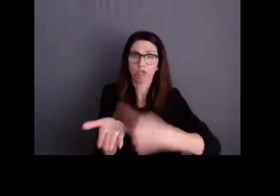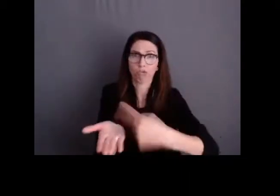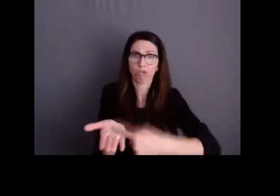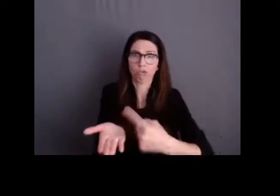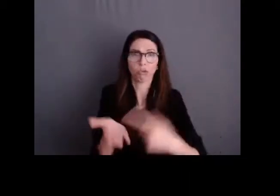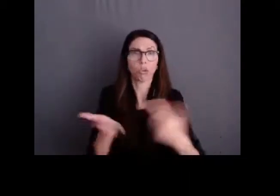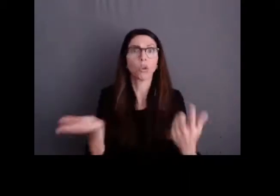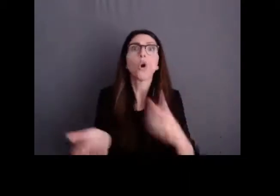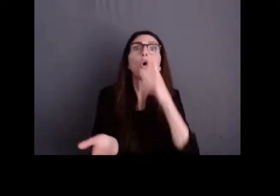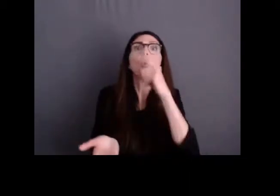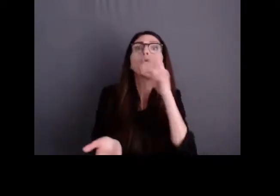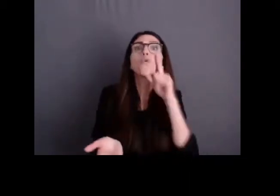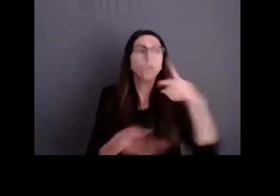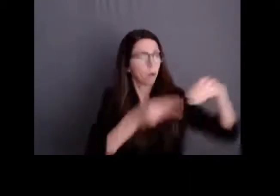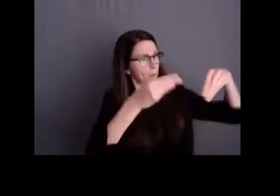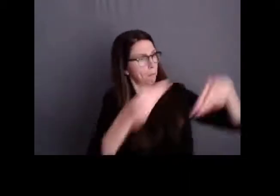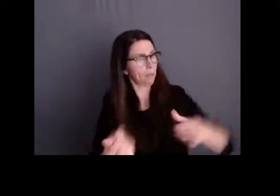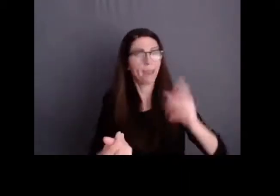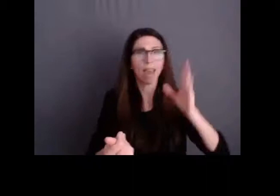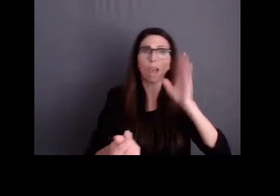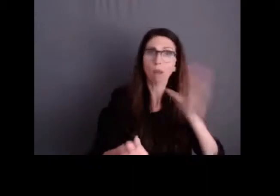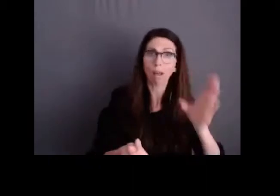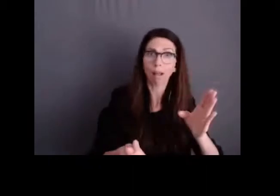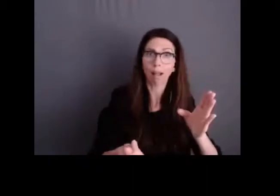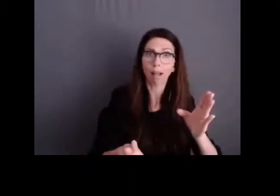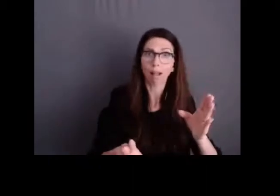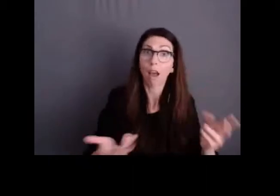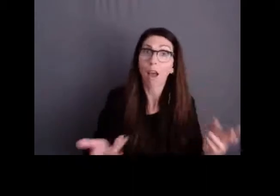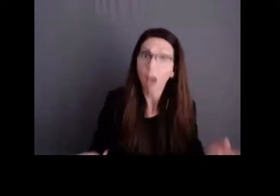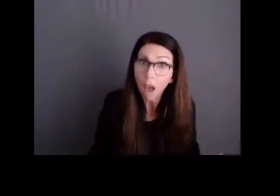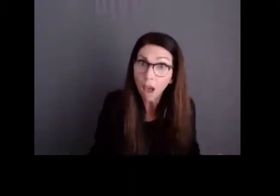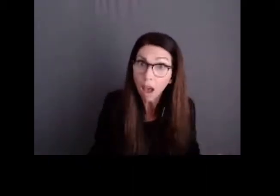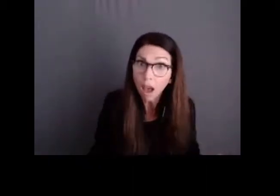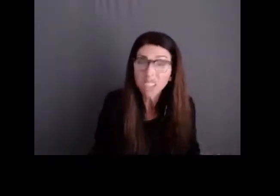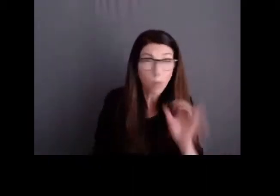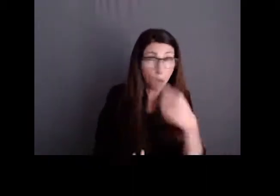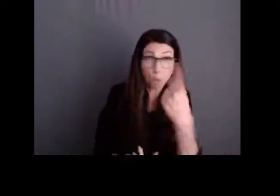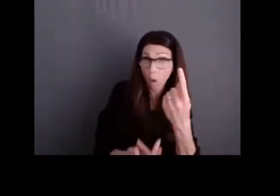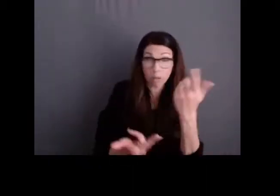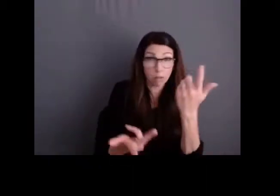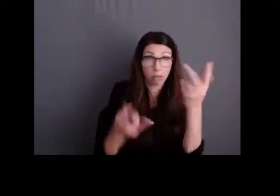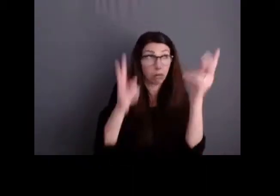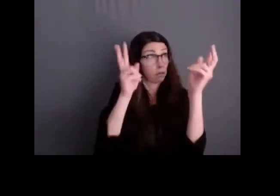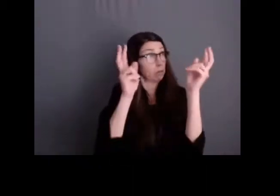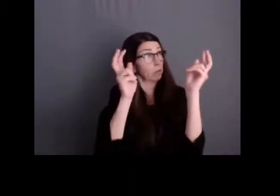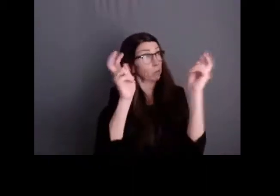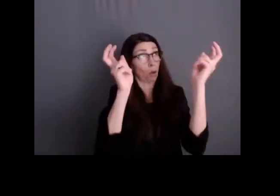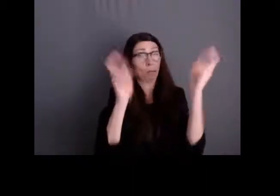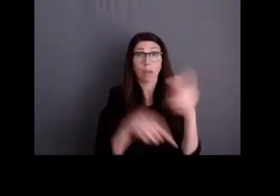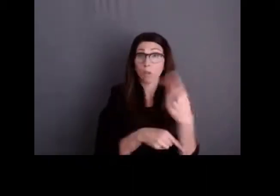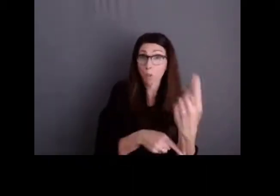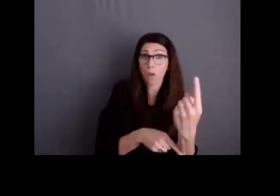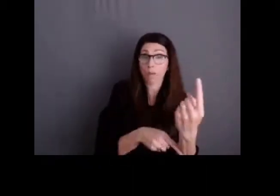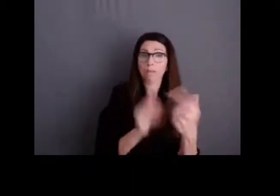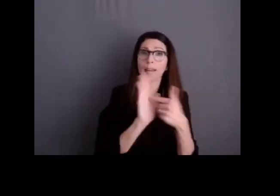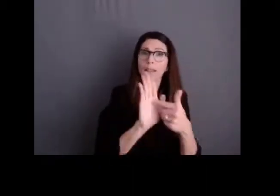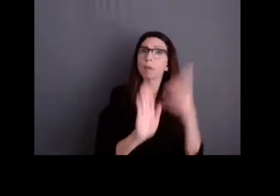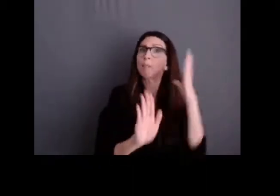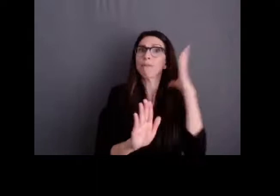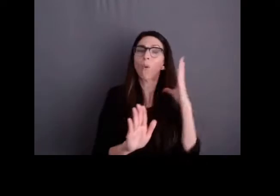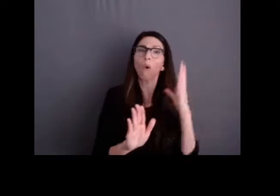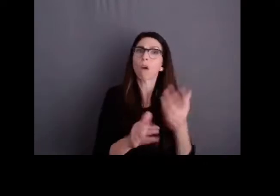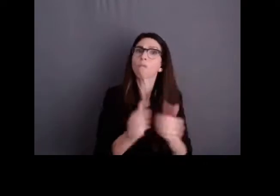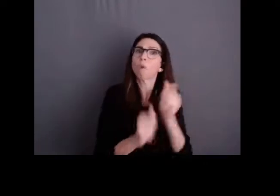it looks like, has actually started to add up the cost of or where it's going to take us. I think, though,